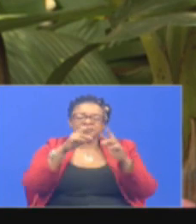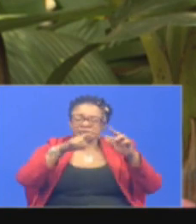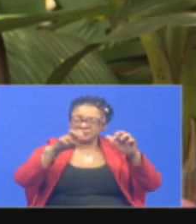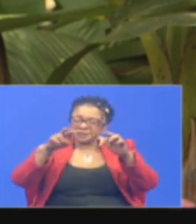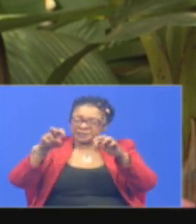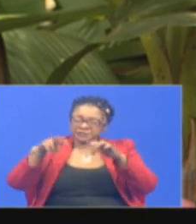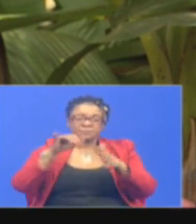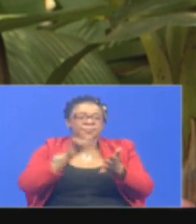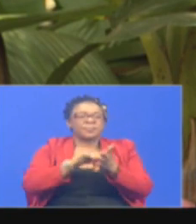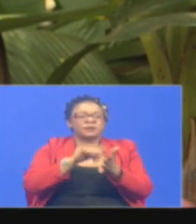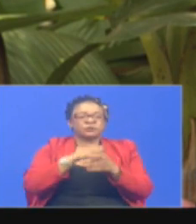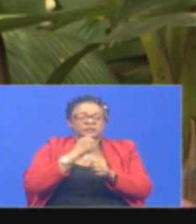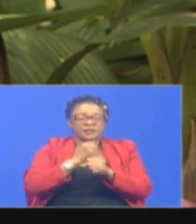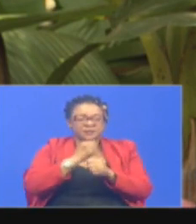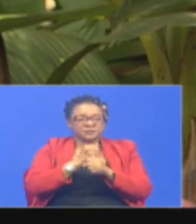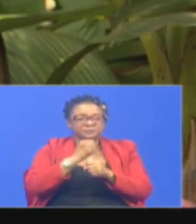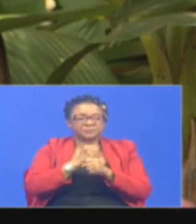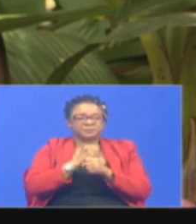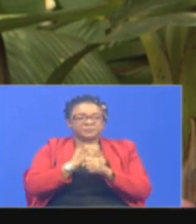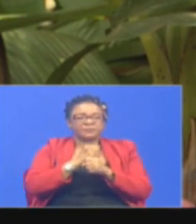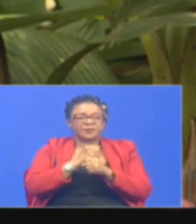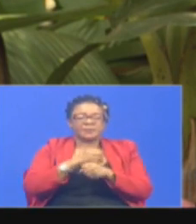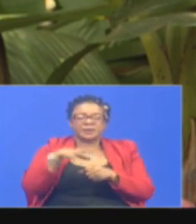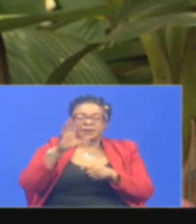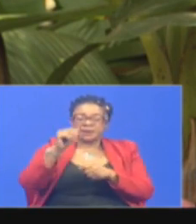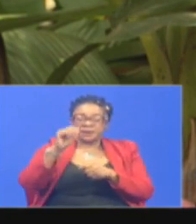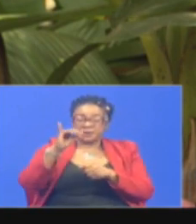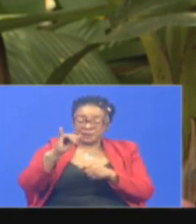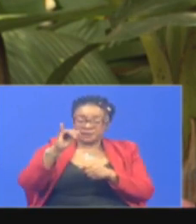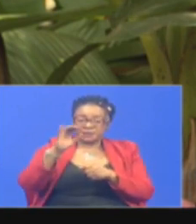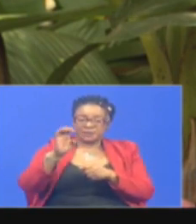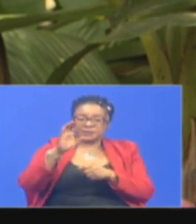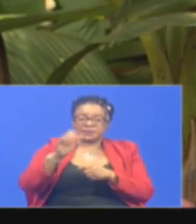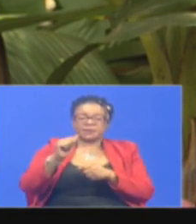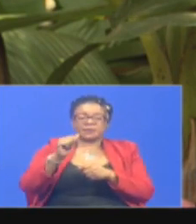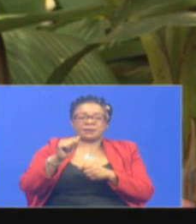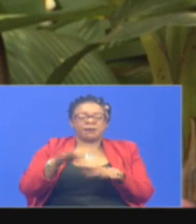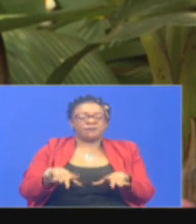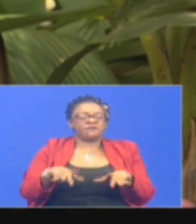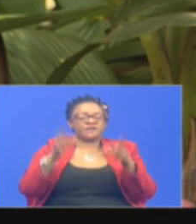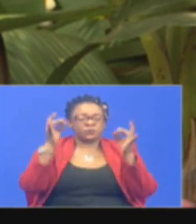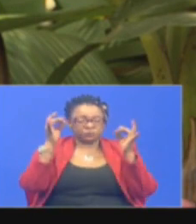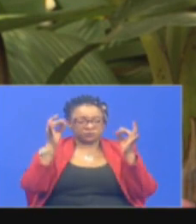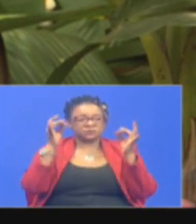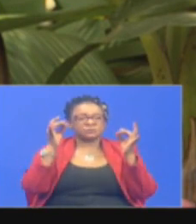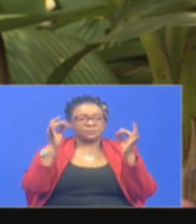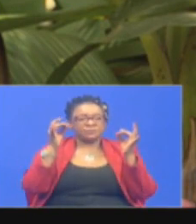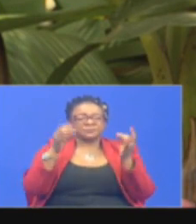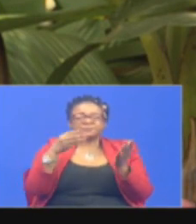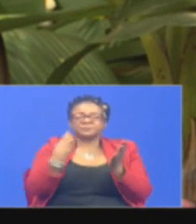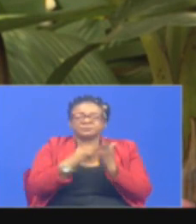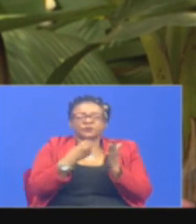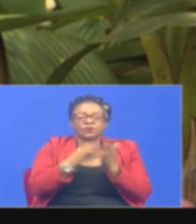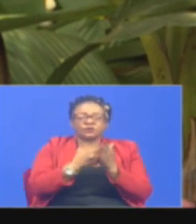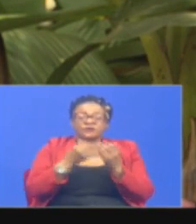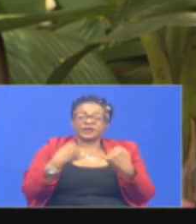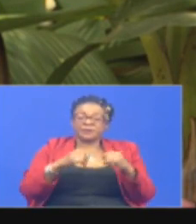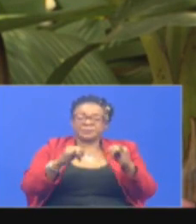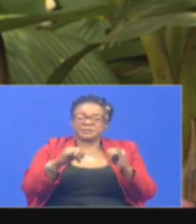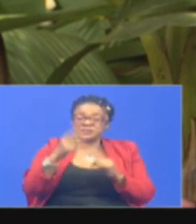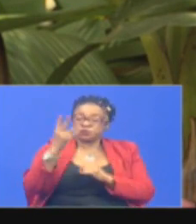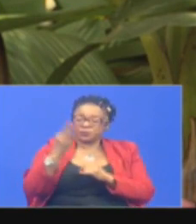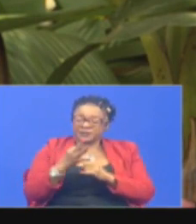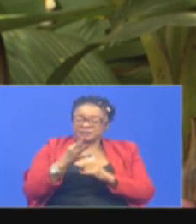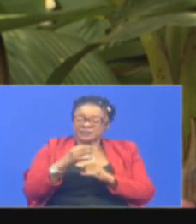was carried out by the IEA, which found that actually the cost of implementing the two-thirds